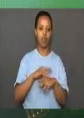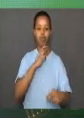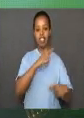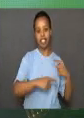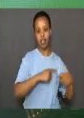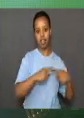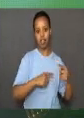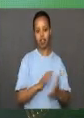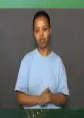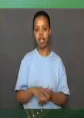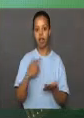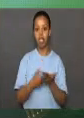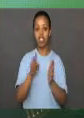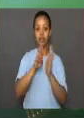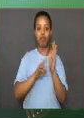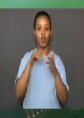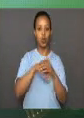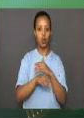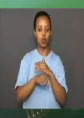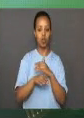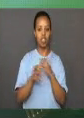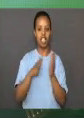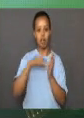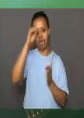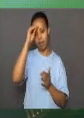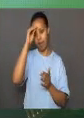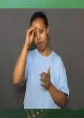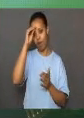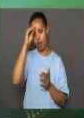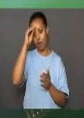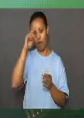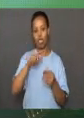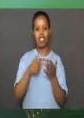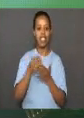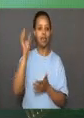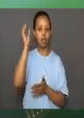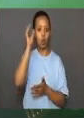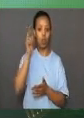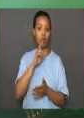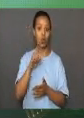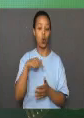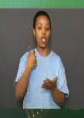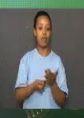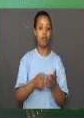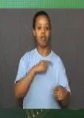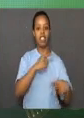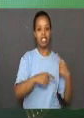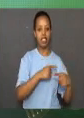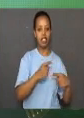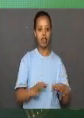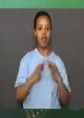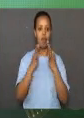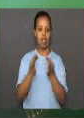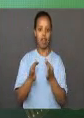genetics. In this unit, we are going to study the concept of genetic